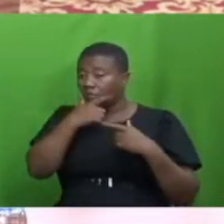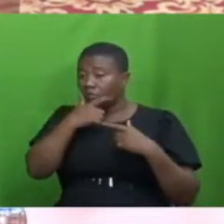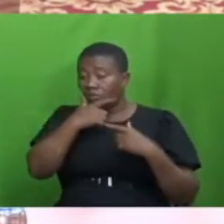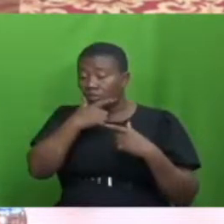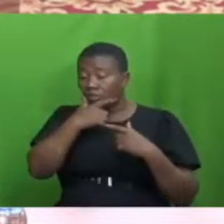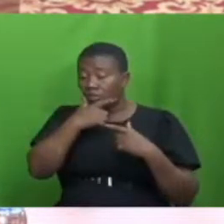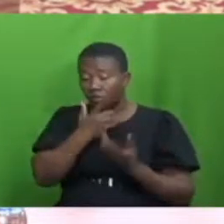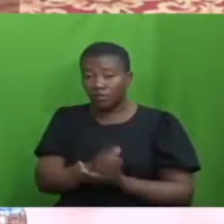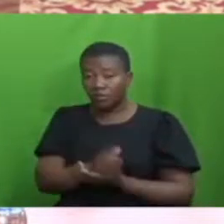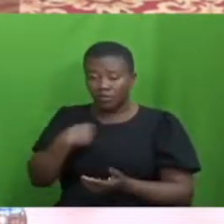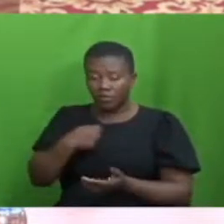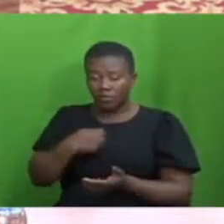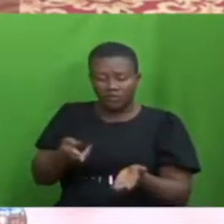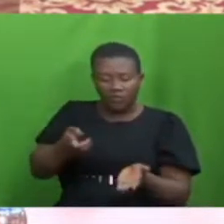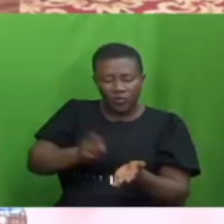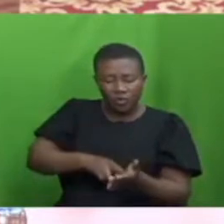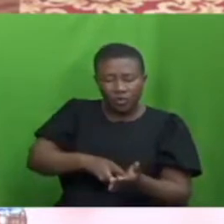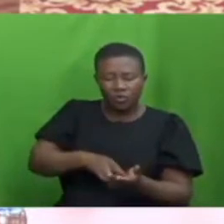We recorded